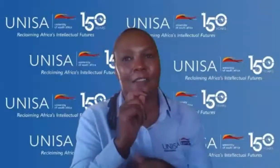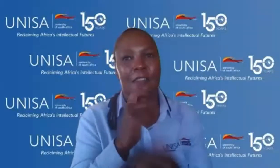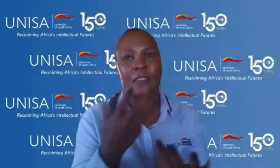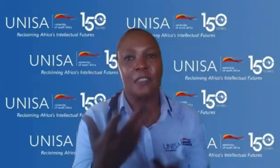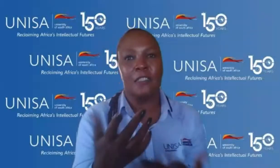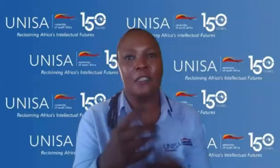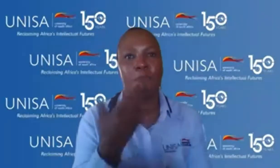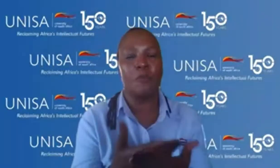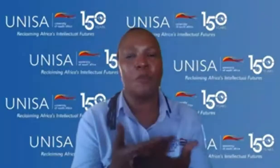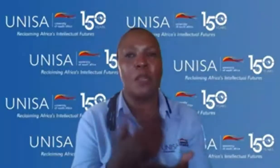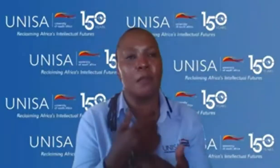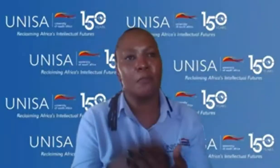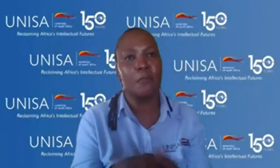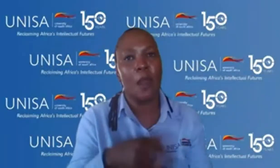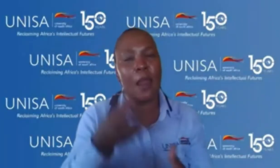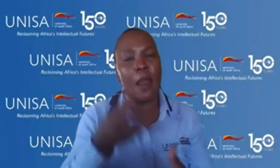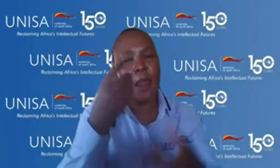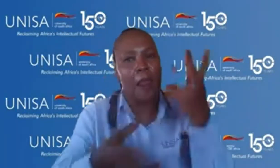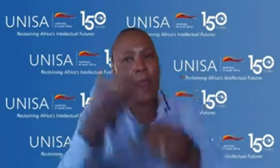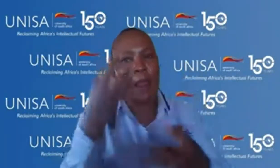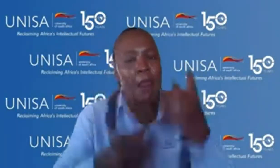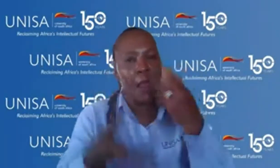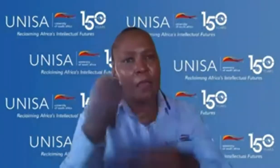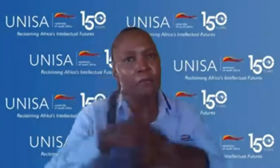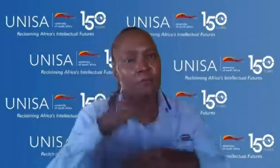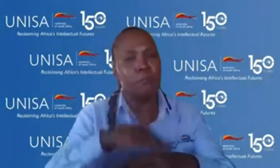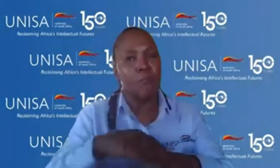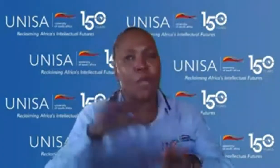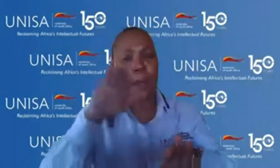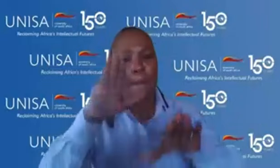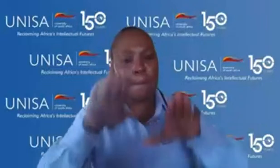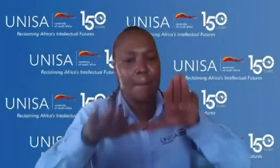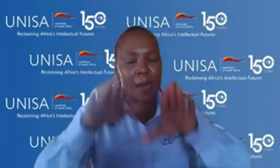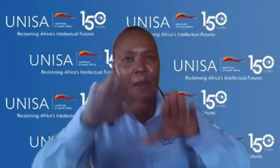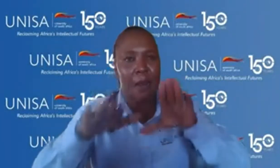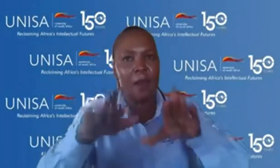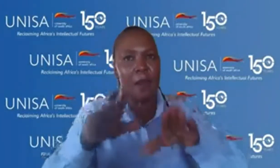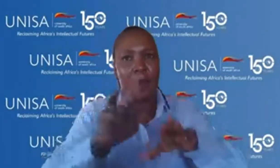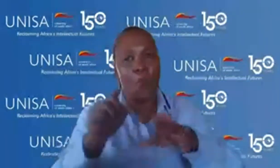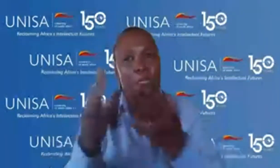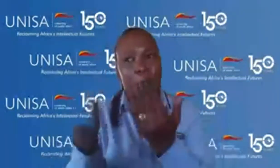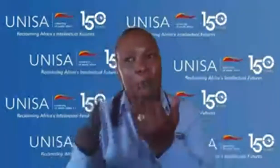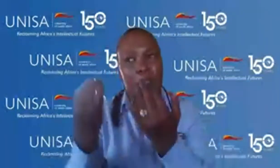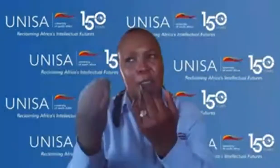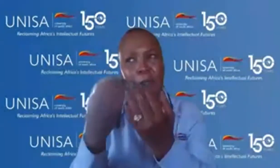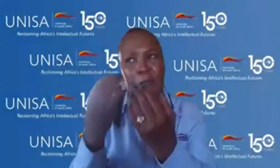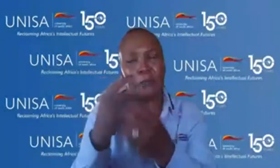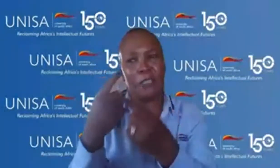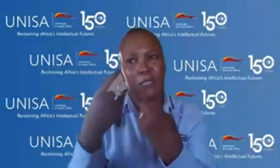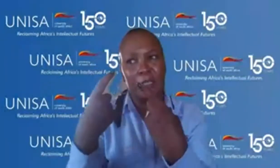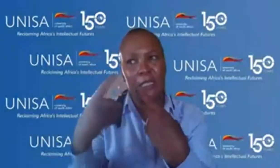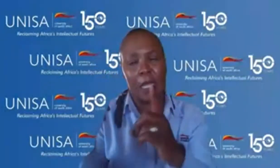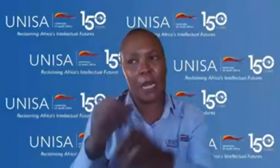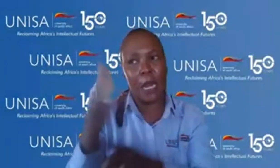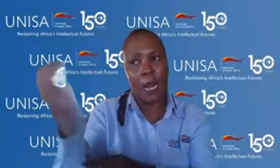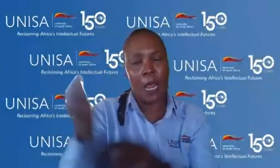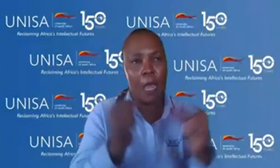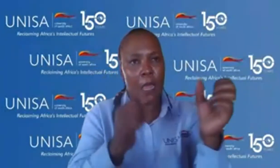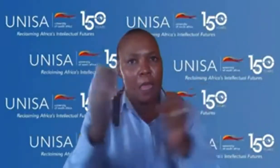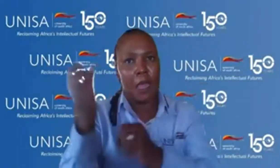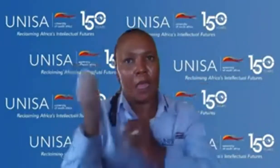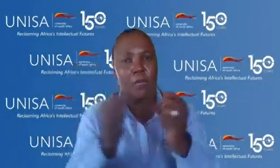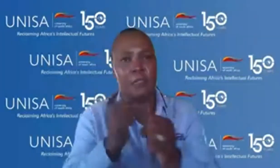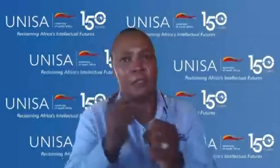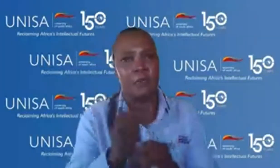learn effectively and also balance whatever unexpected events that may come to your way. But also in